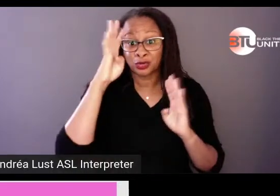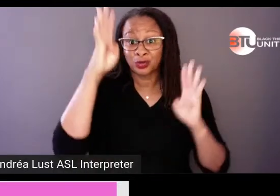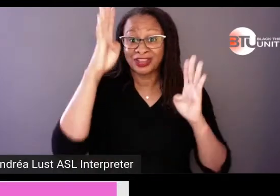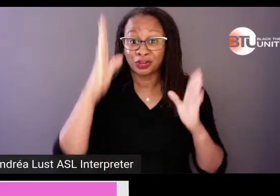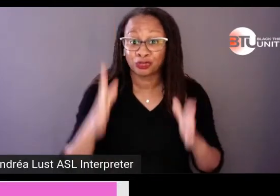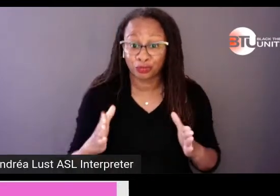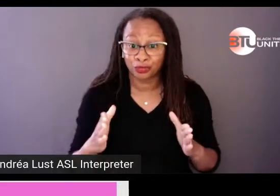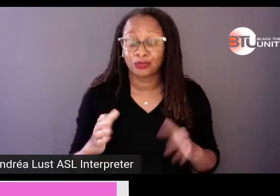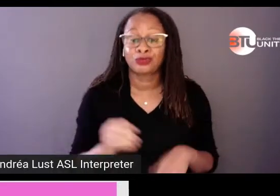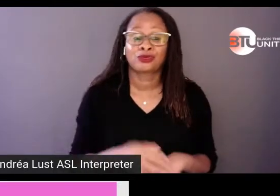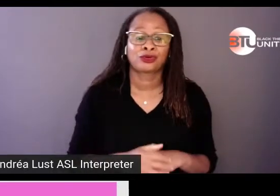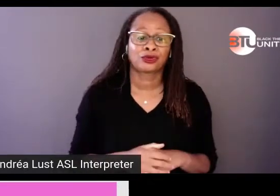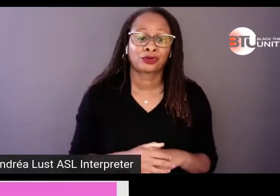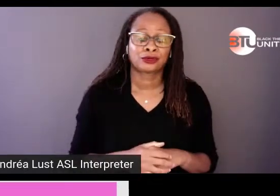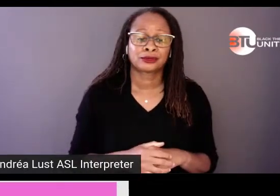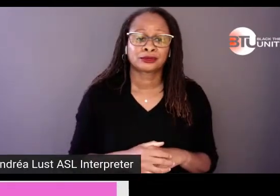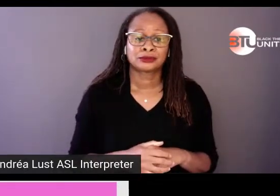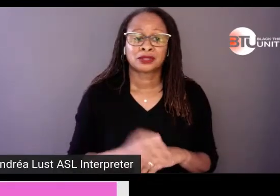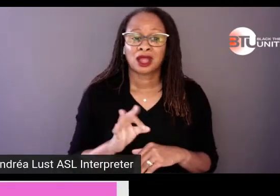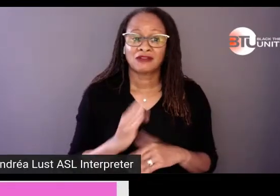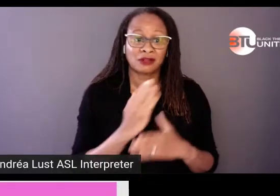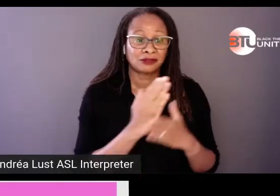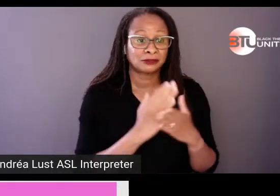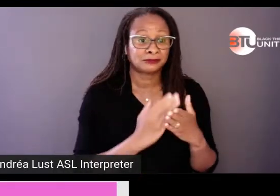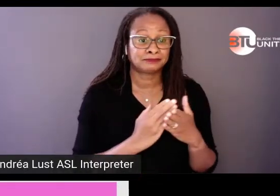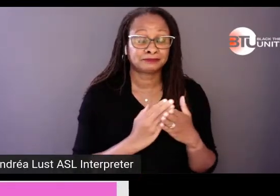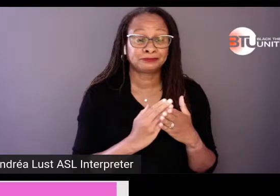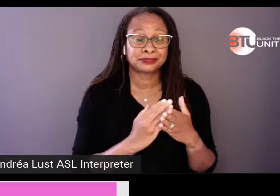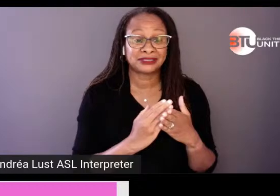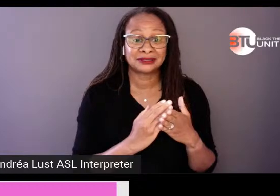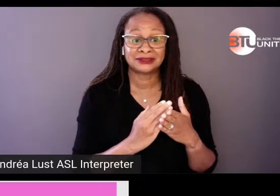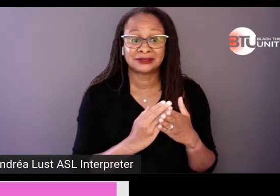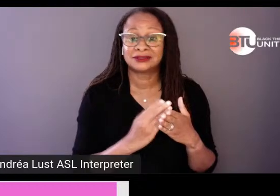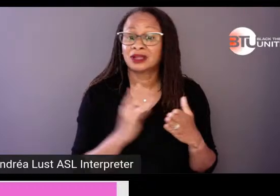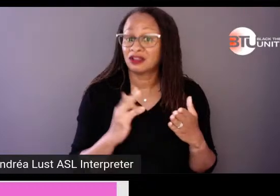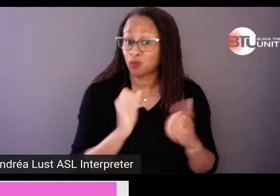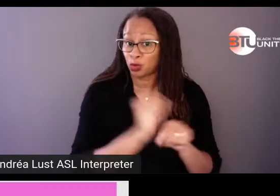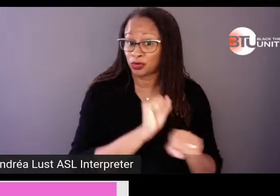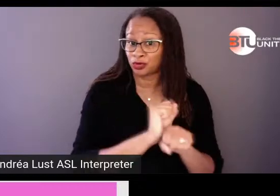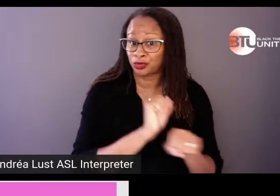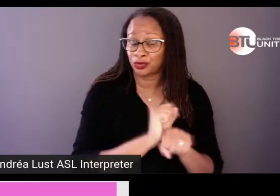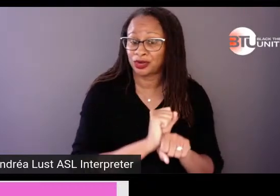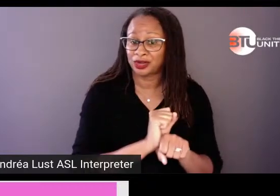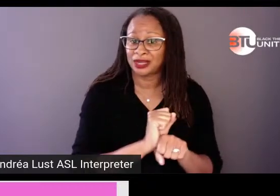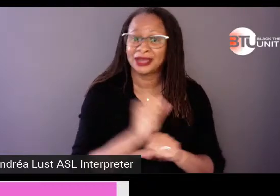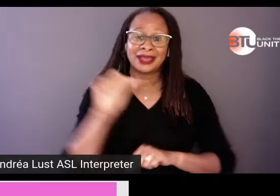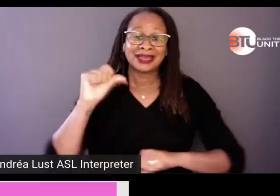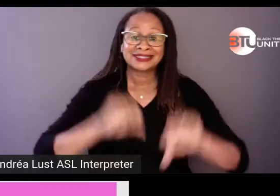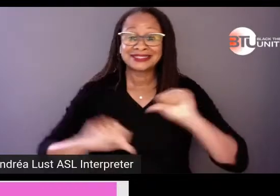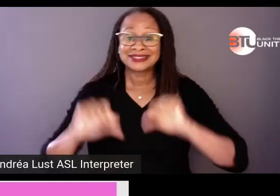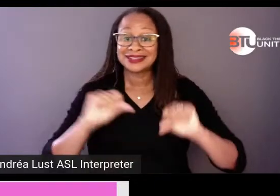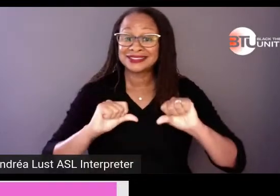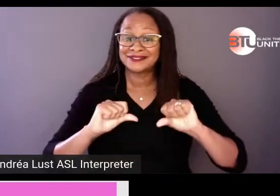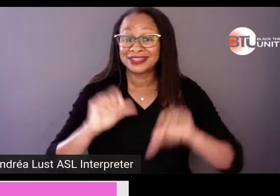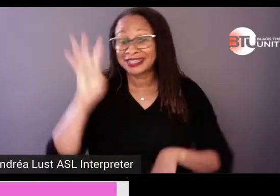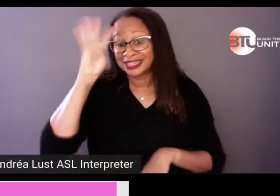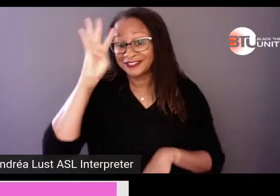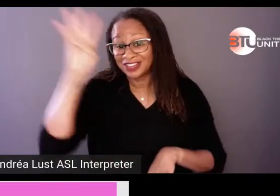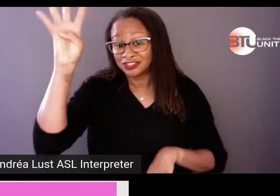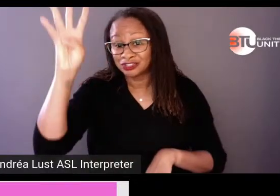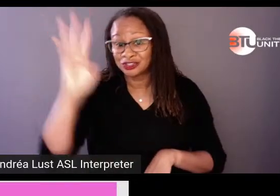of a piece of a creative work, a scientific invention,